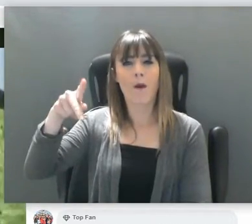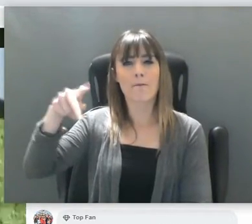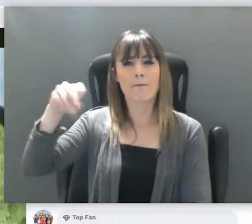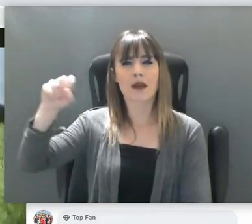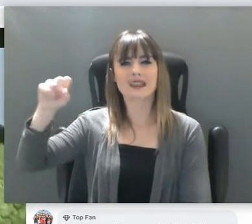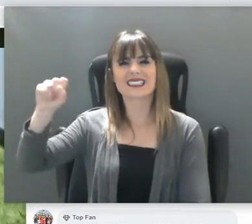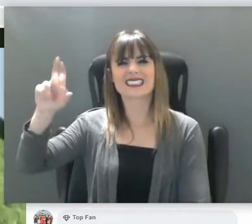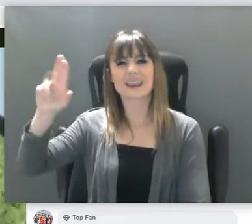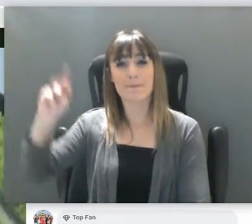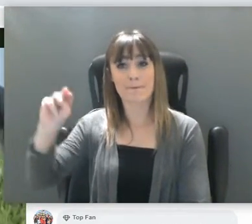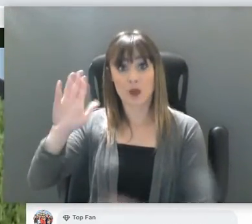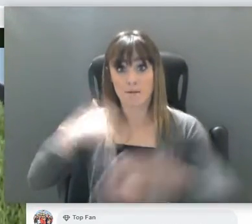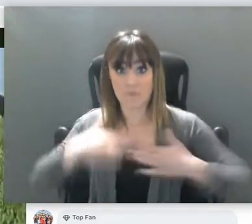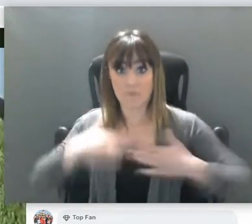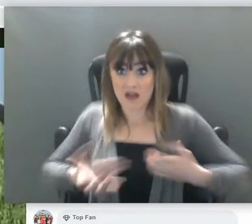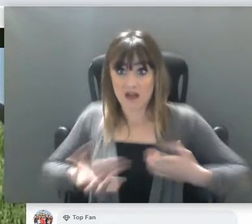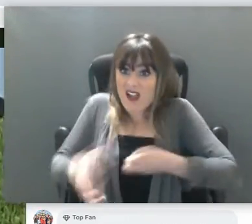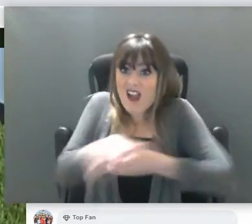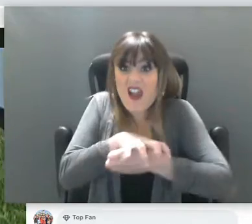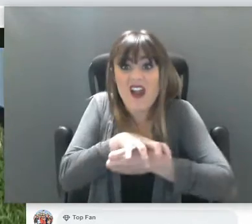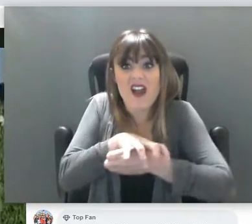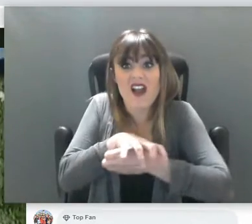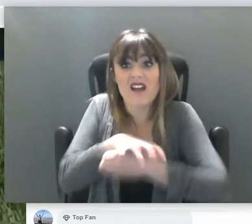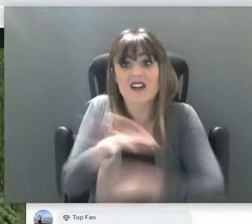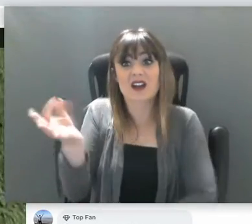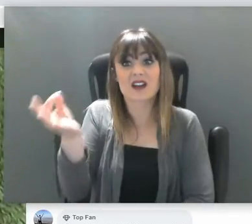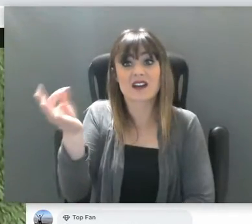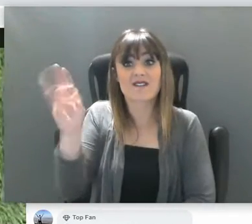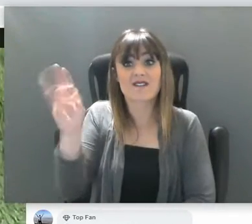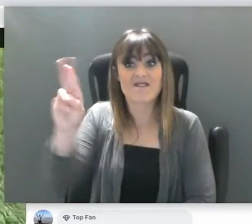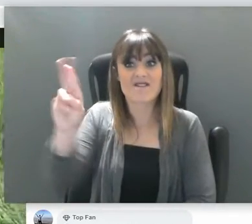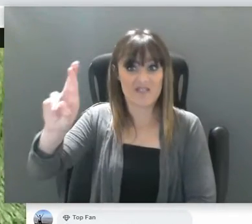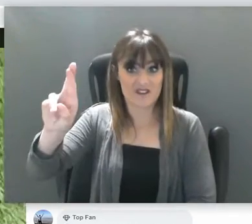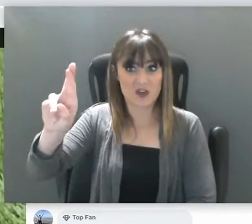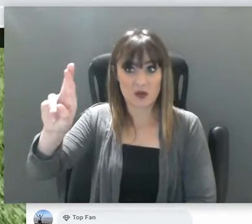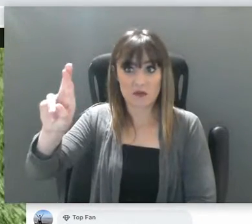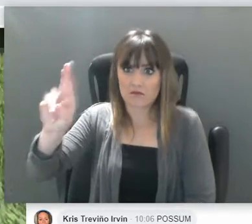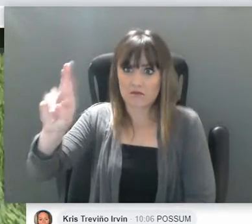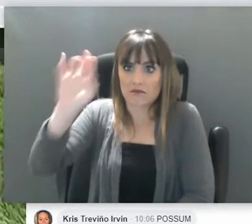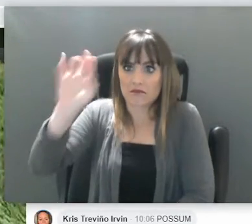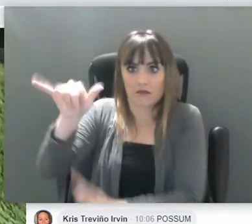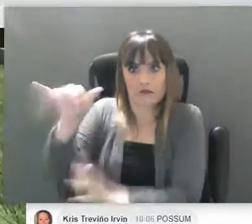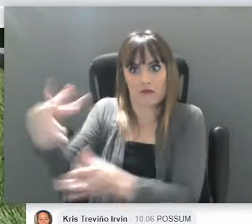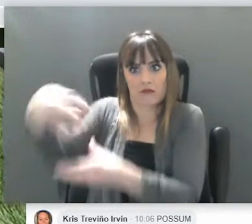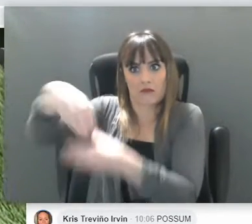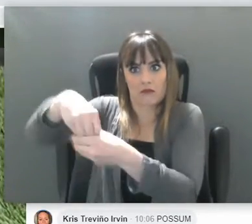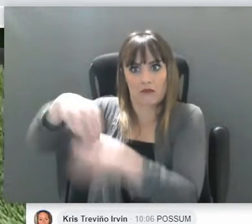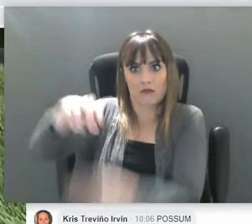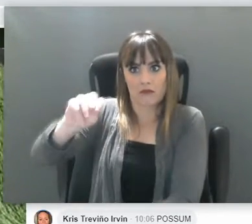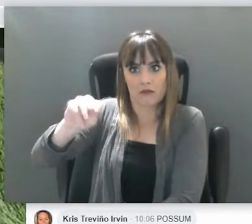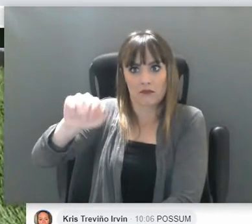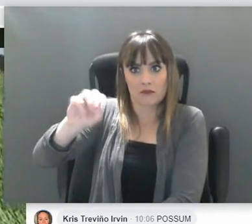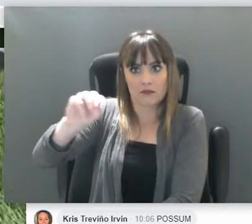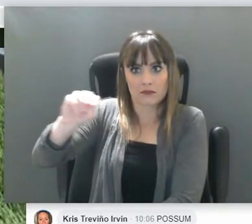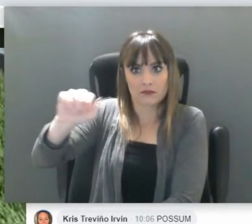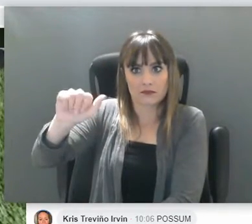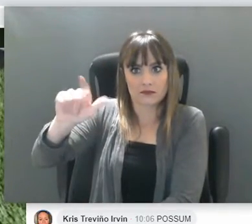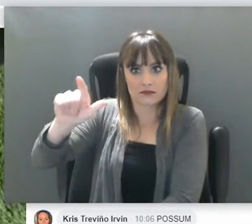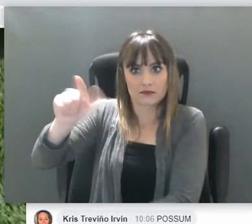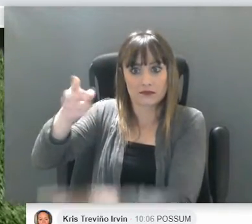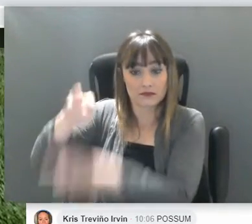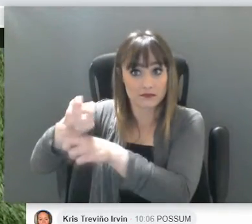generally what we think of as the main characteristics of mammals, right? Just covered in that fur. And if you'll notice,